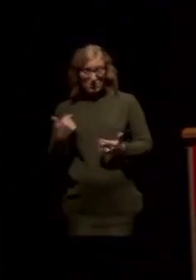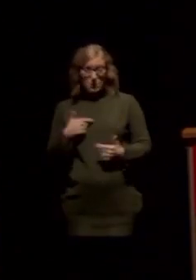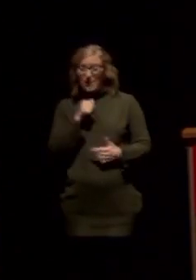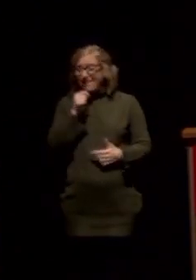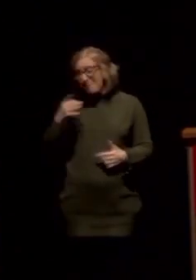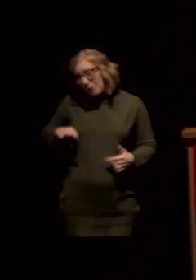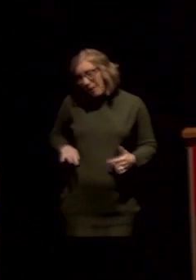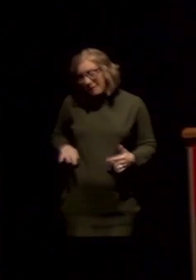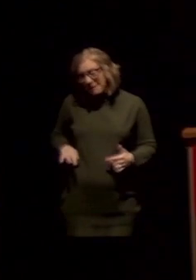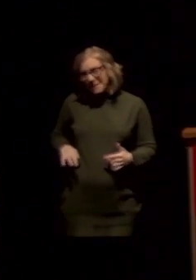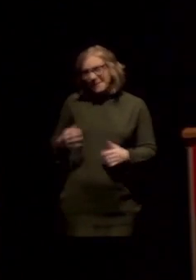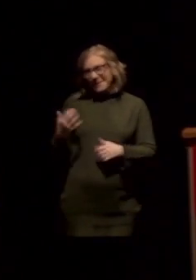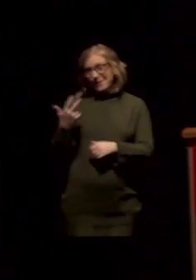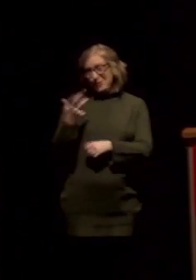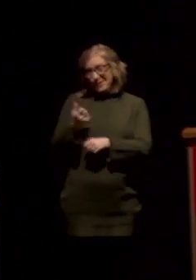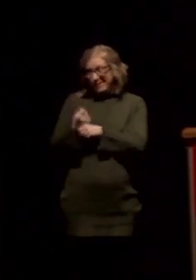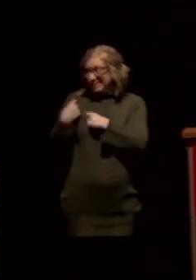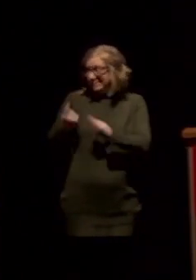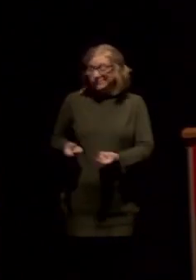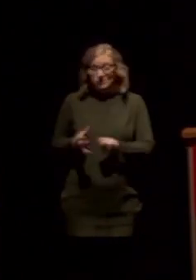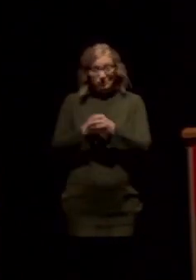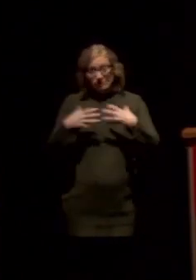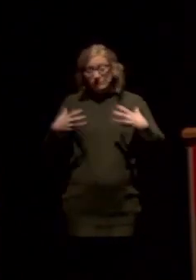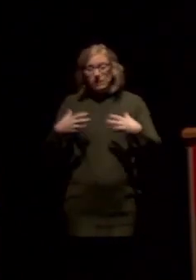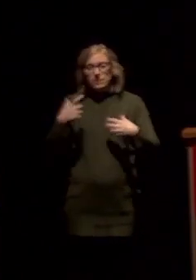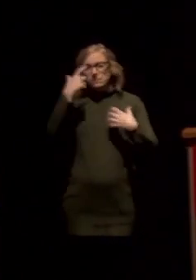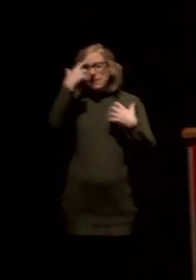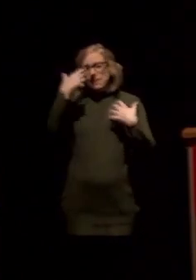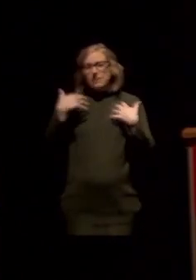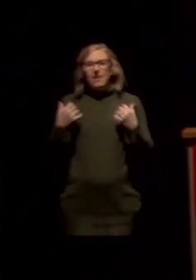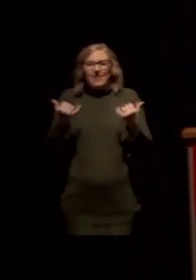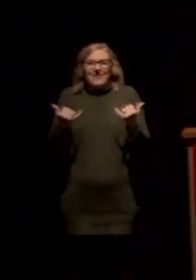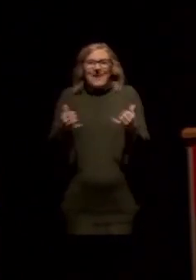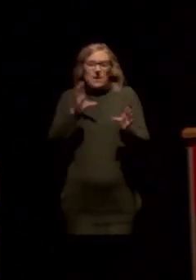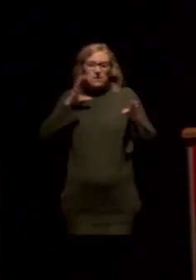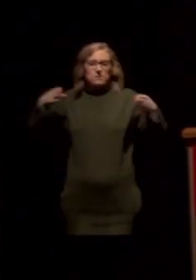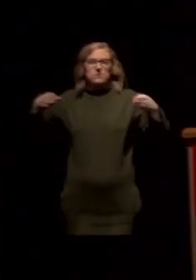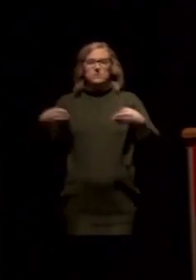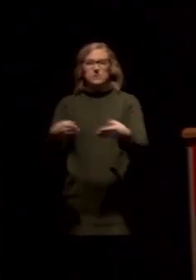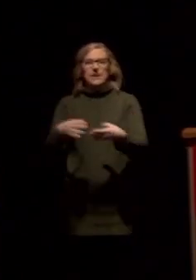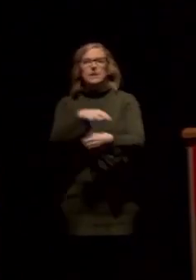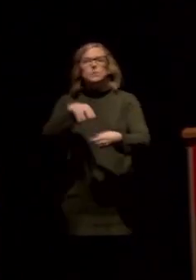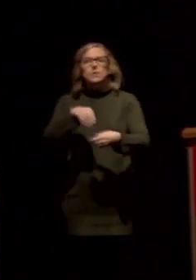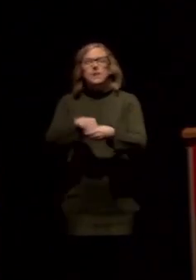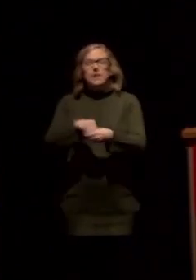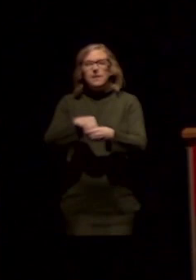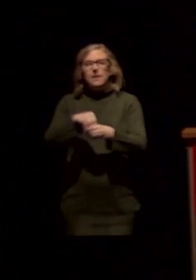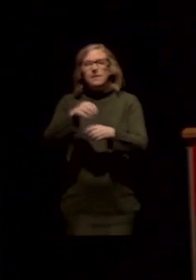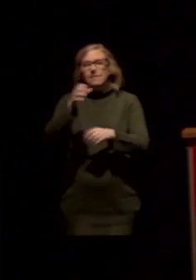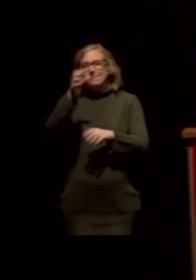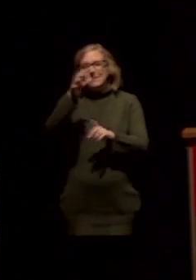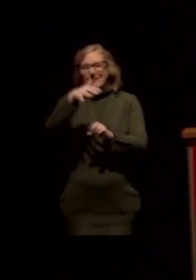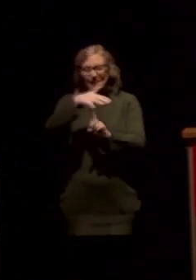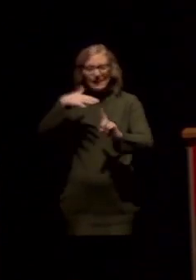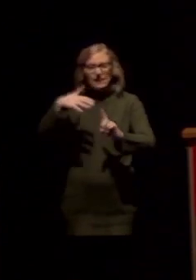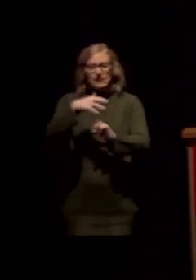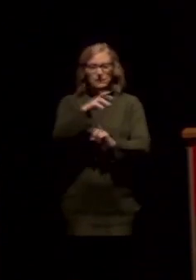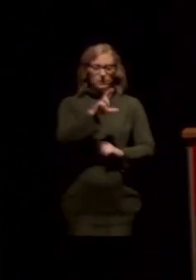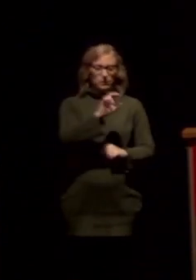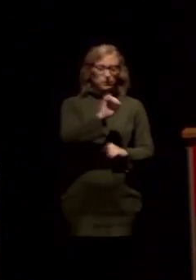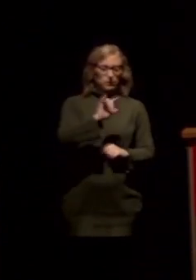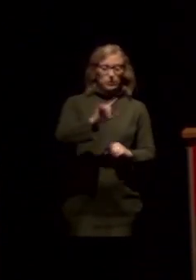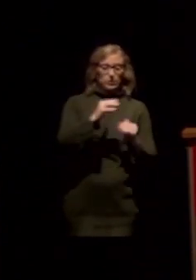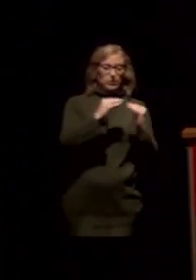of 3 years. So mental health is on the radar, and it's within the context of racial equity and health equity. These are words we were not